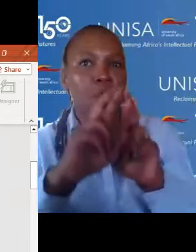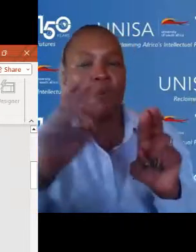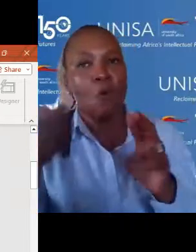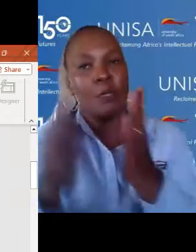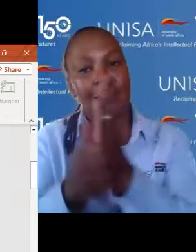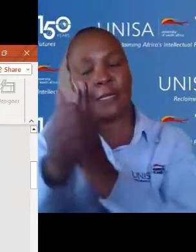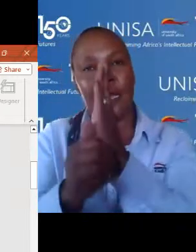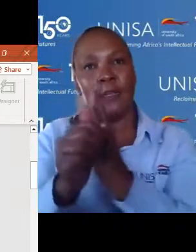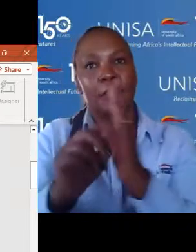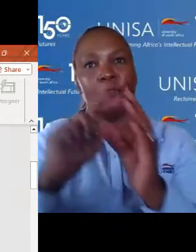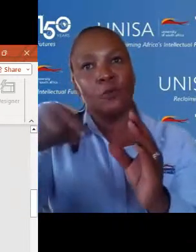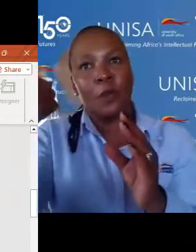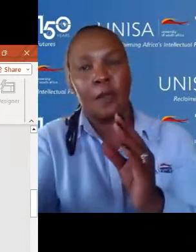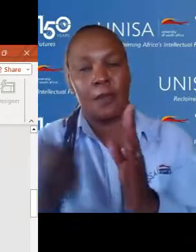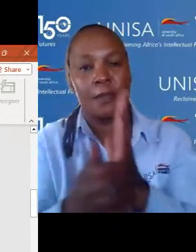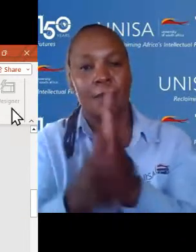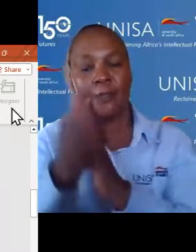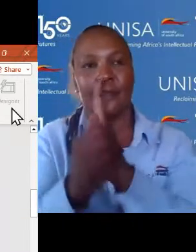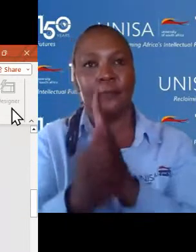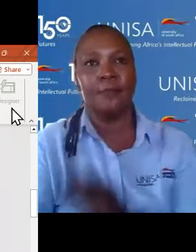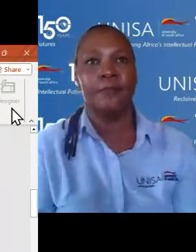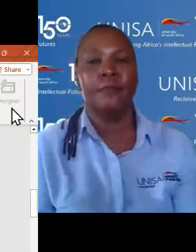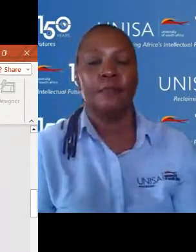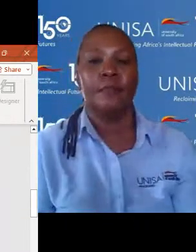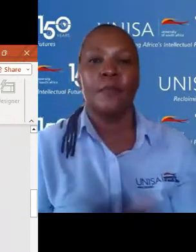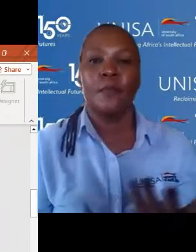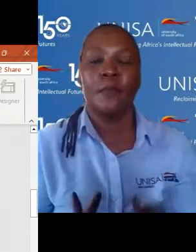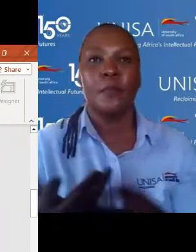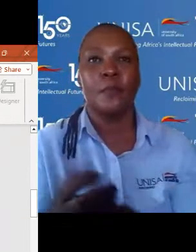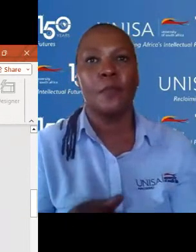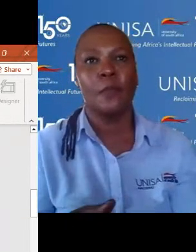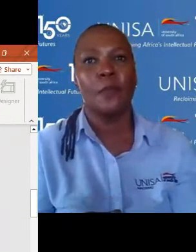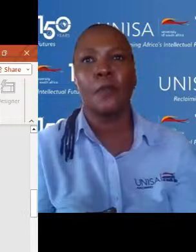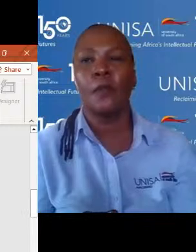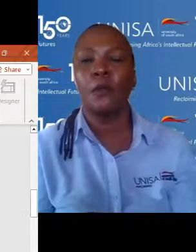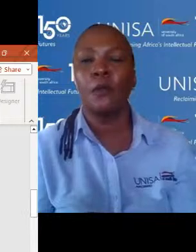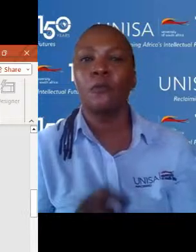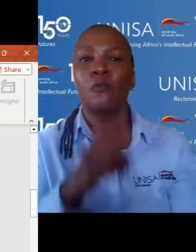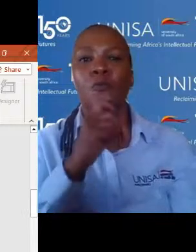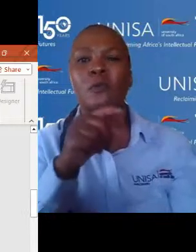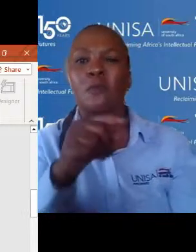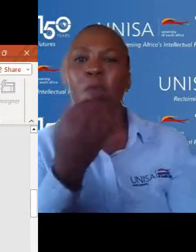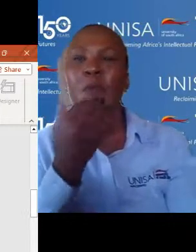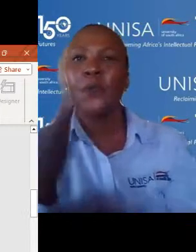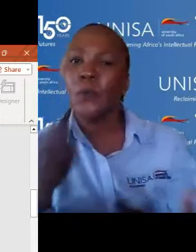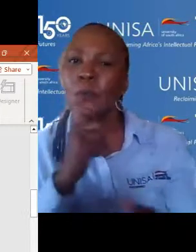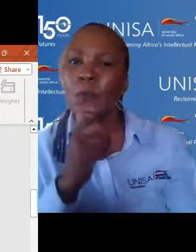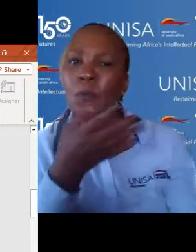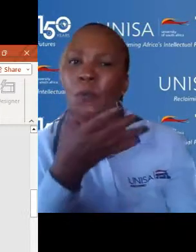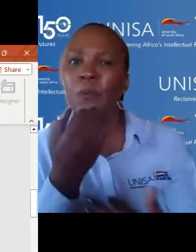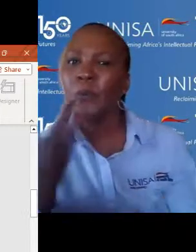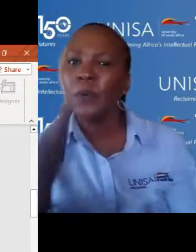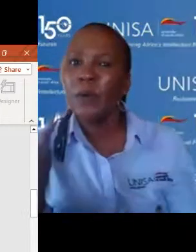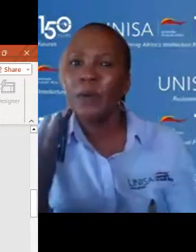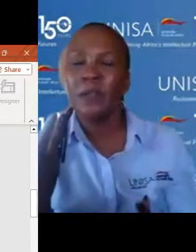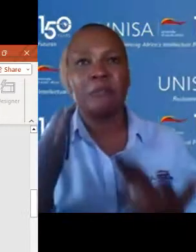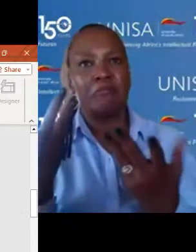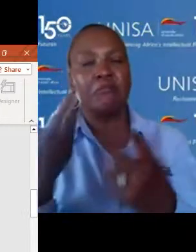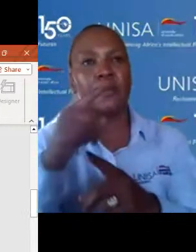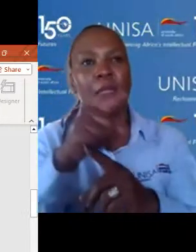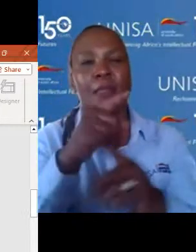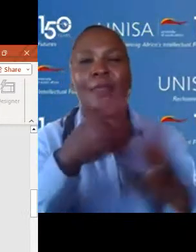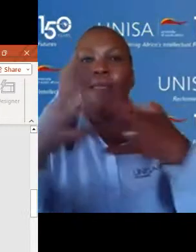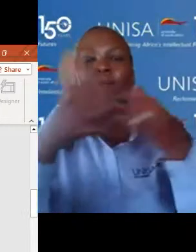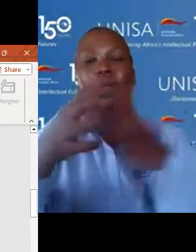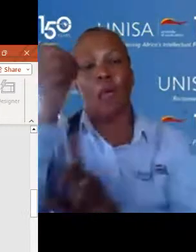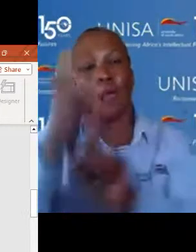to another. Now, who uses O&M, orientation and mobility? That is anyone who has